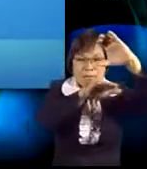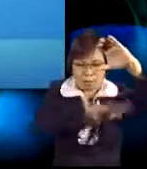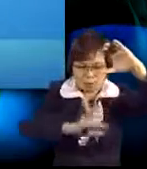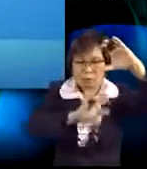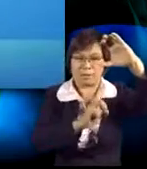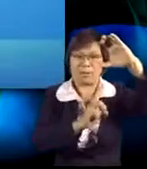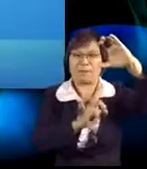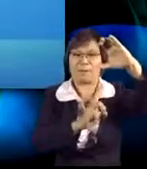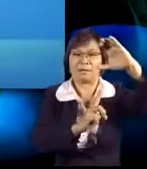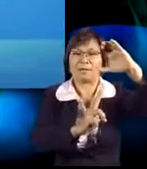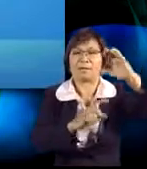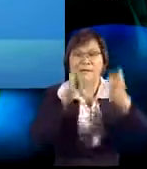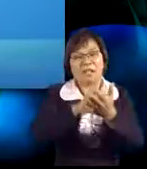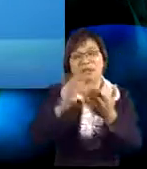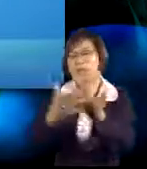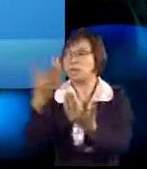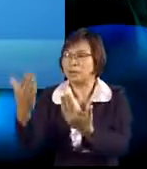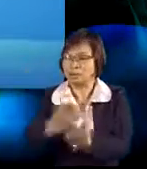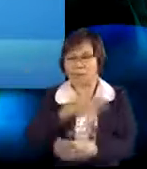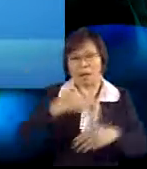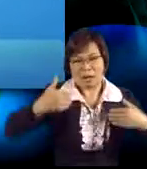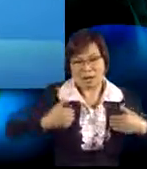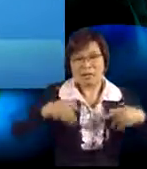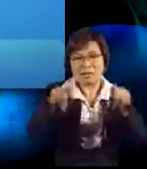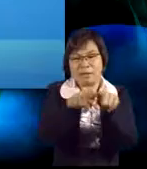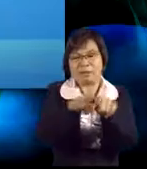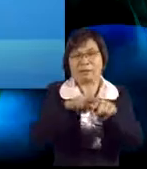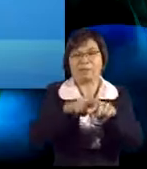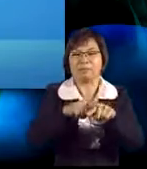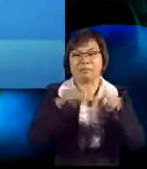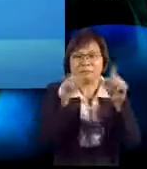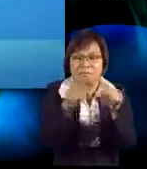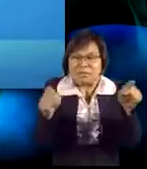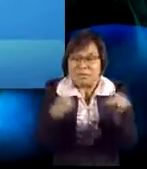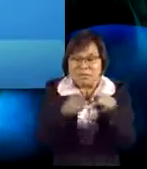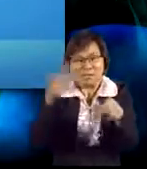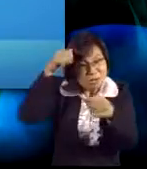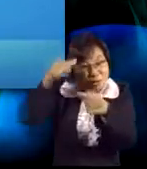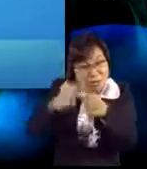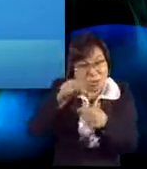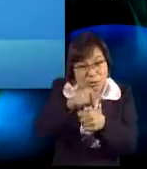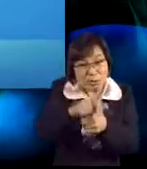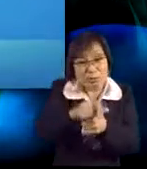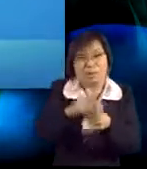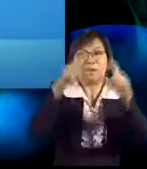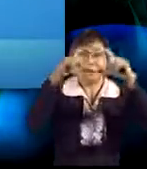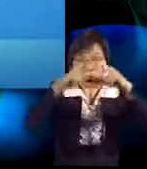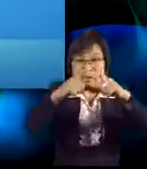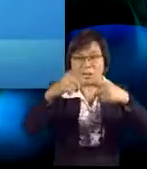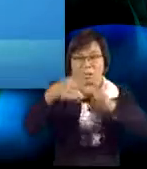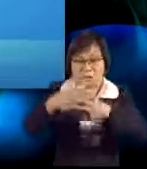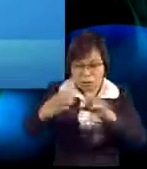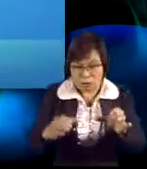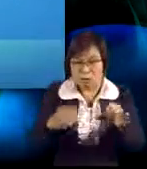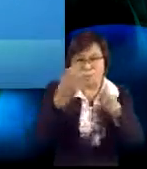D. This should be easy as it has an equivalent sign. Just a reminder, a cube is a solid object that